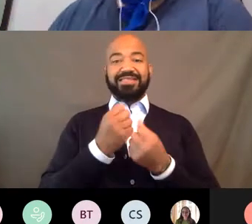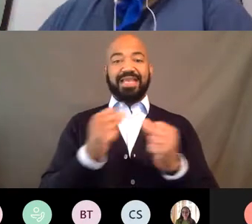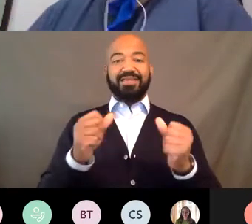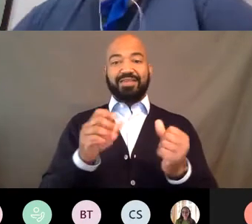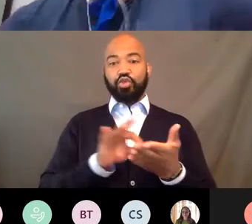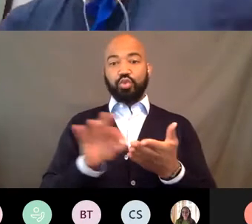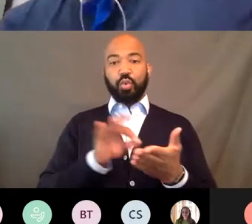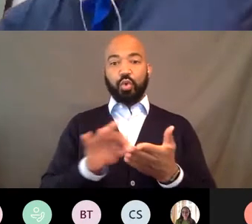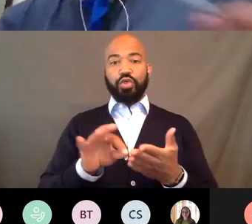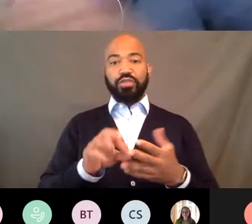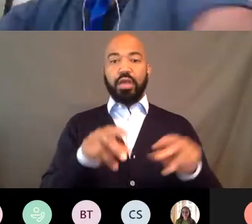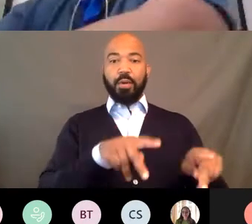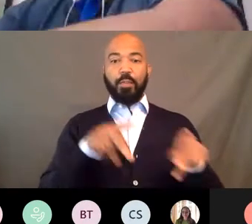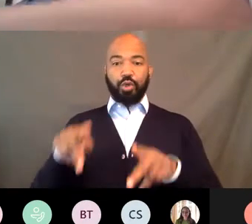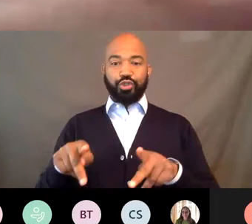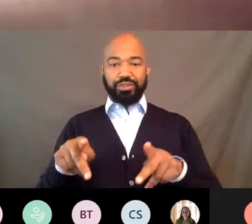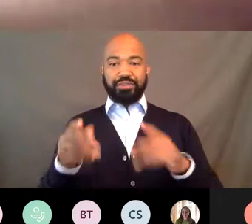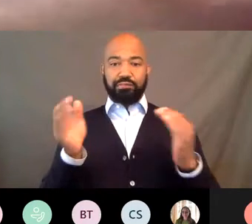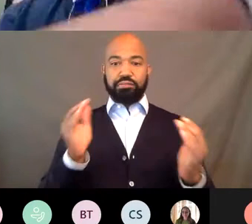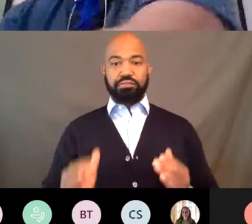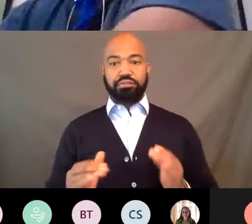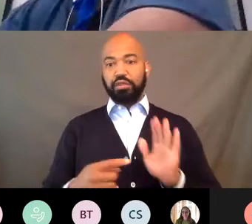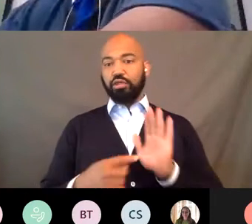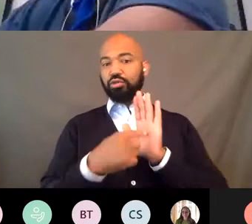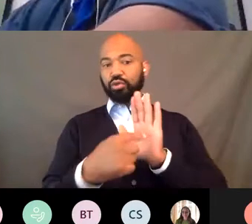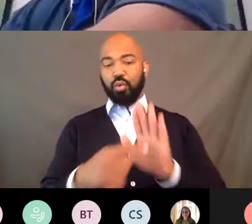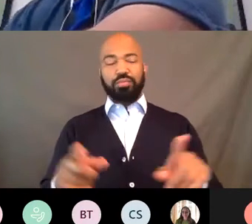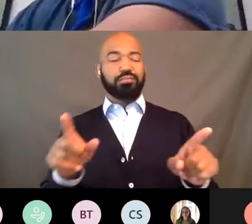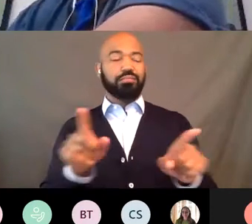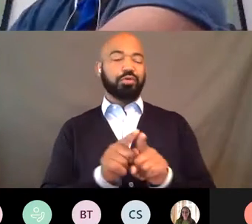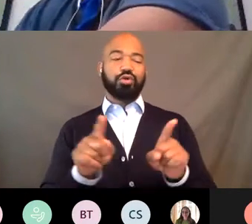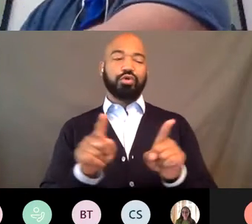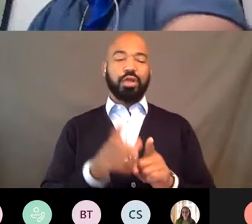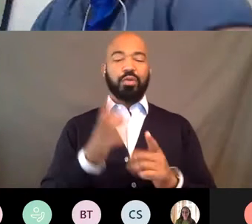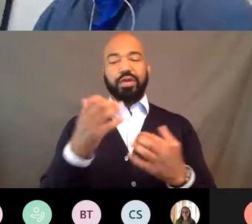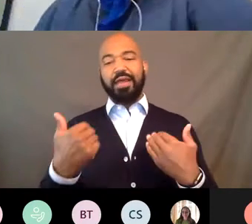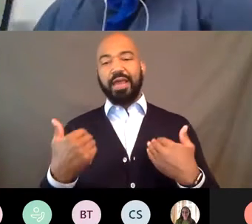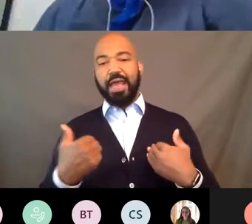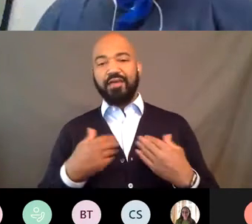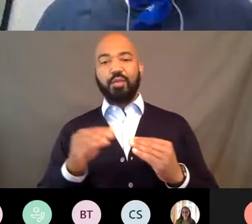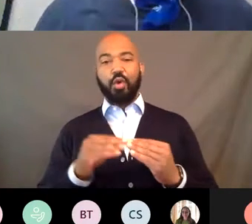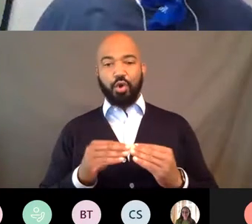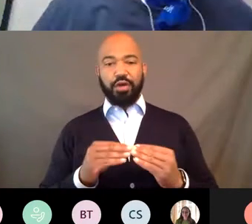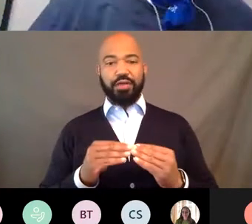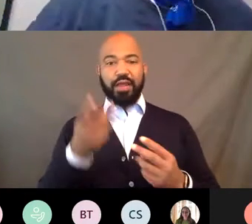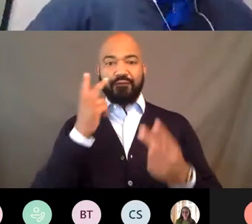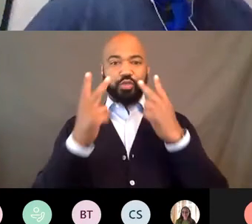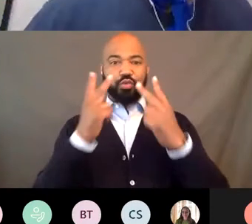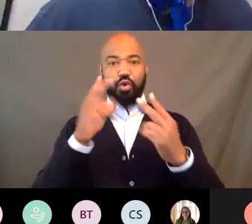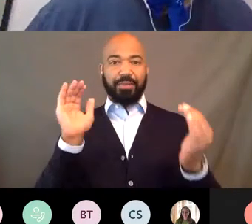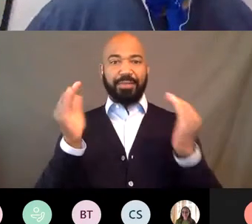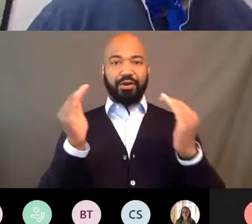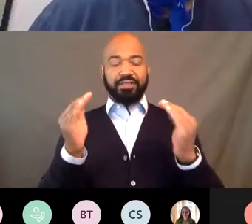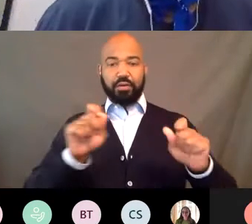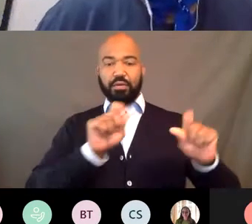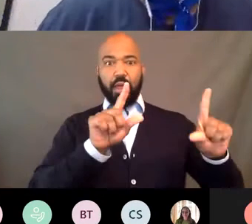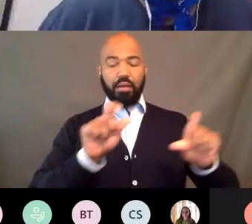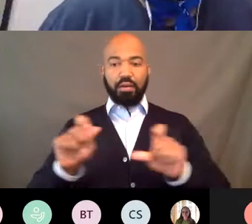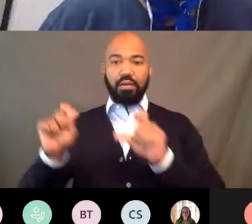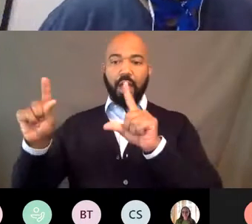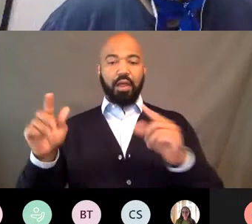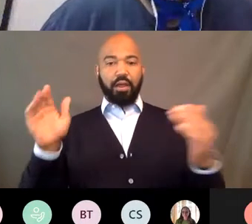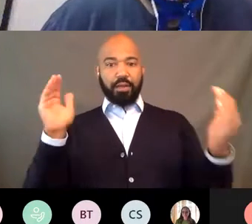created. And I wanted a chance to like get to like do a side-by-side visual comparison with them, just